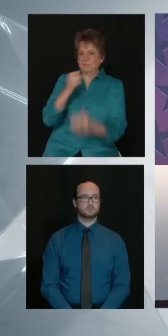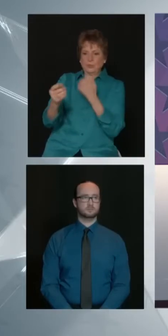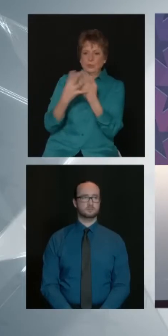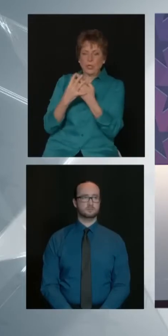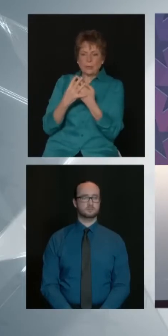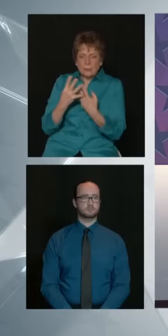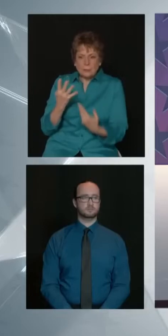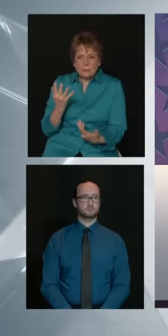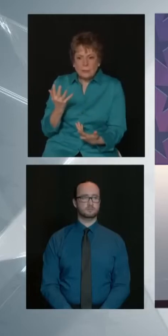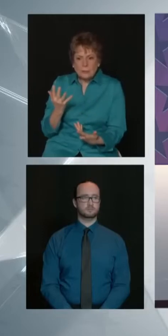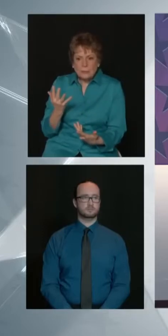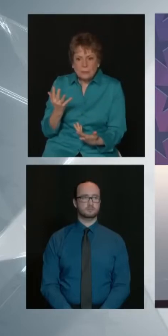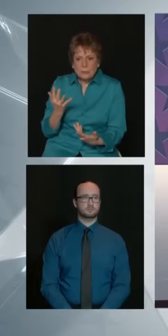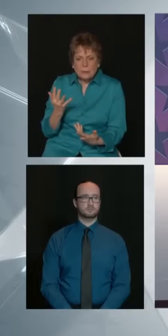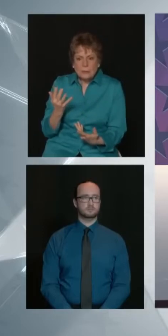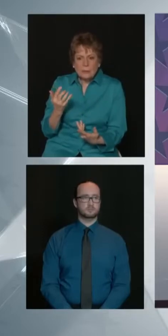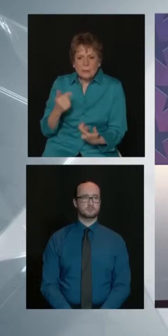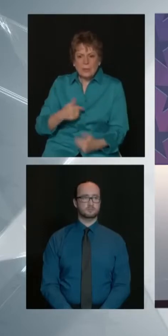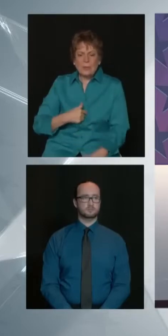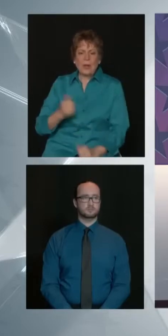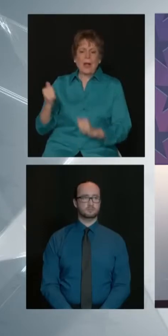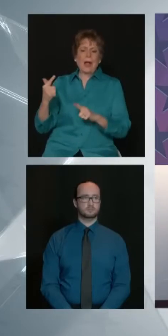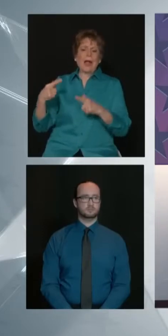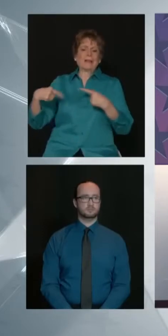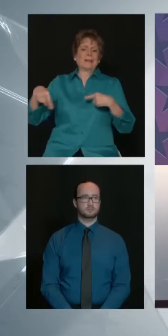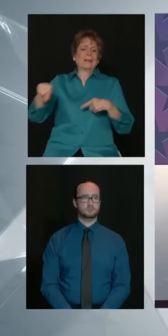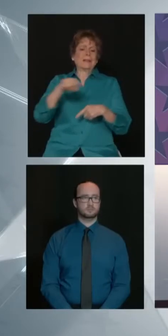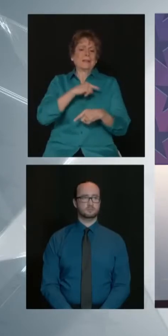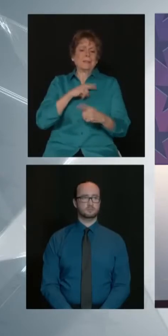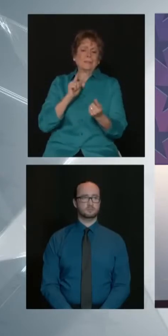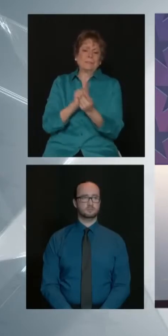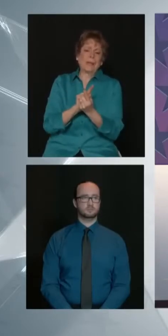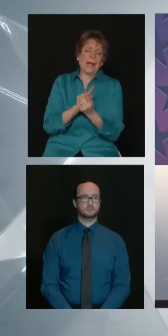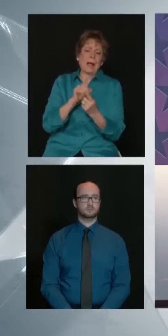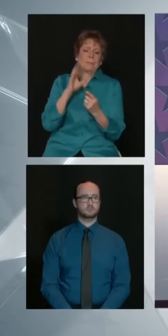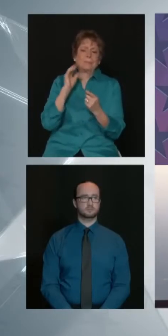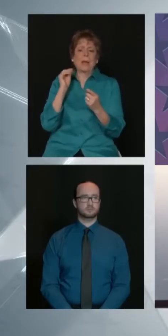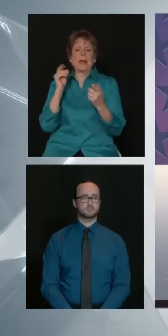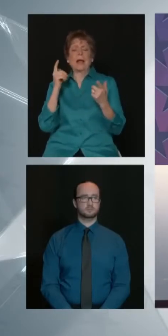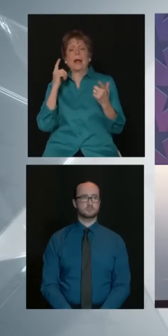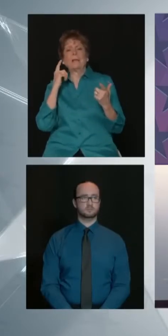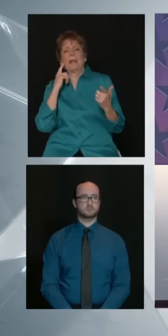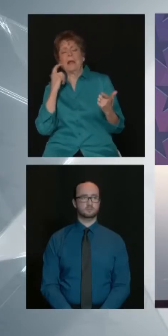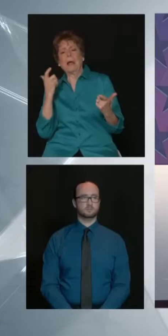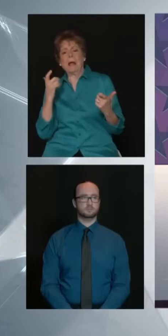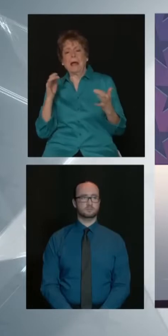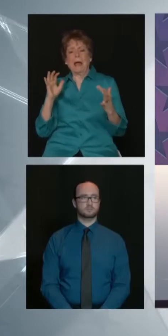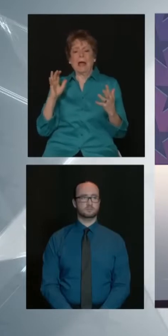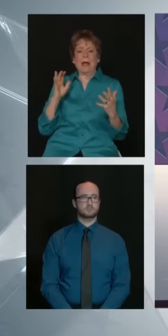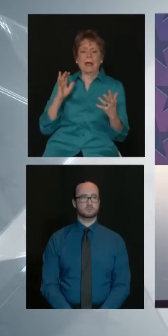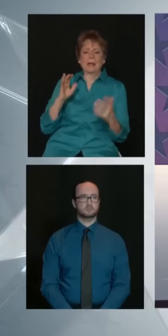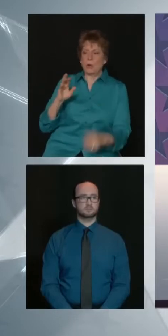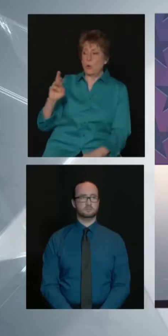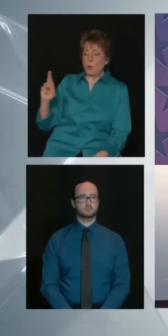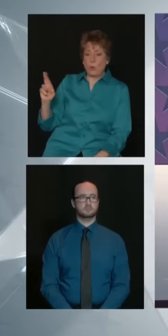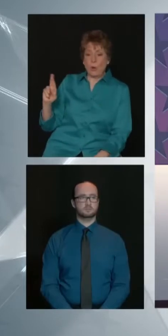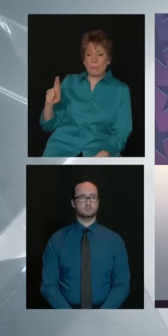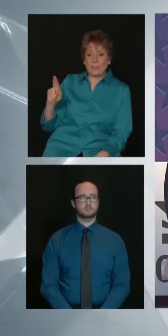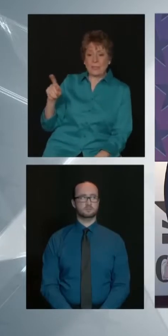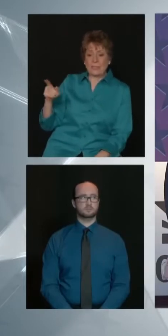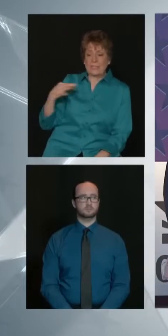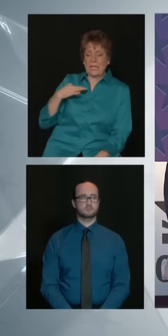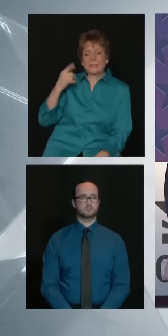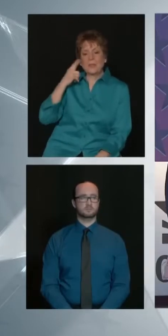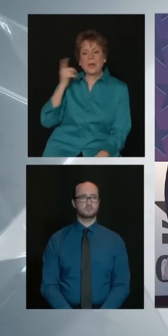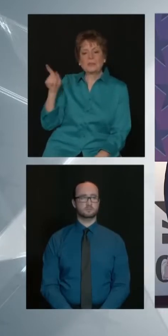they know better than everyone about everything. You know, you think you know better than women and doctors about abortion. You